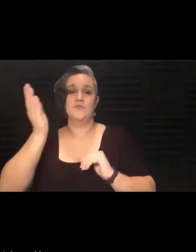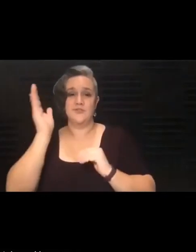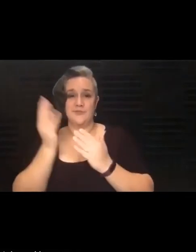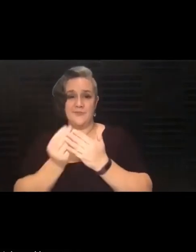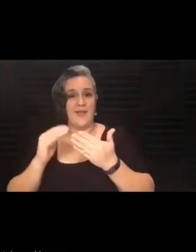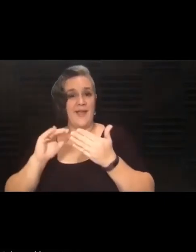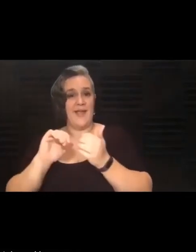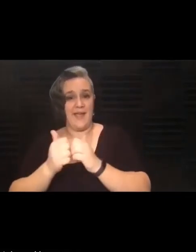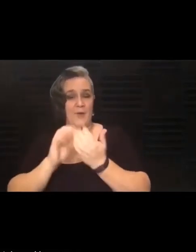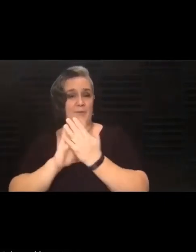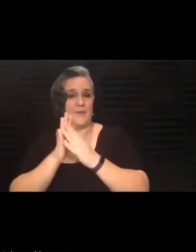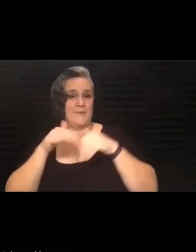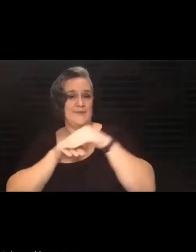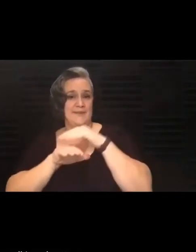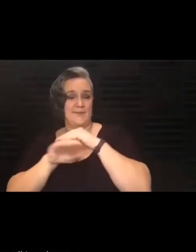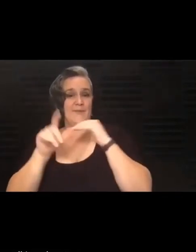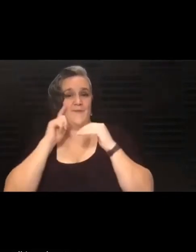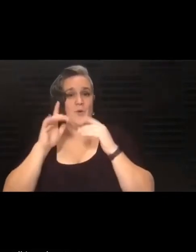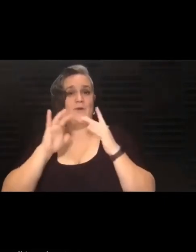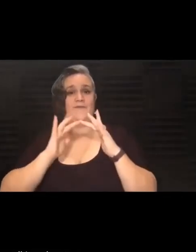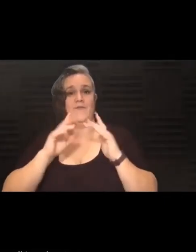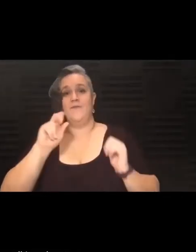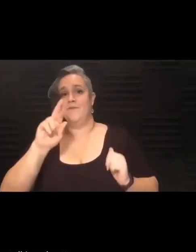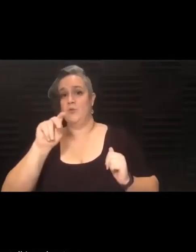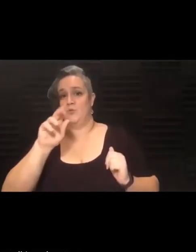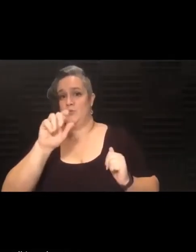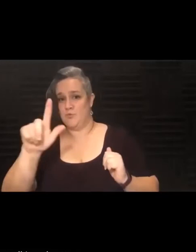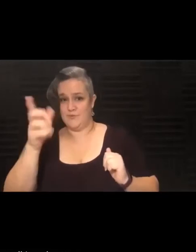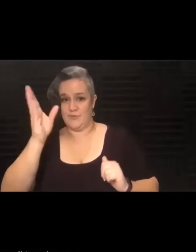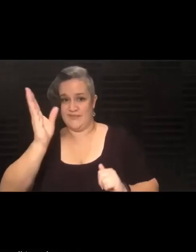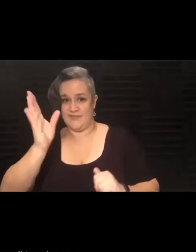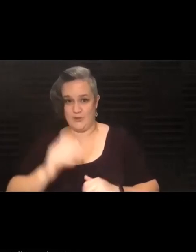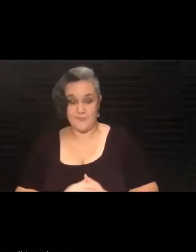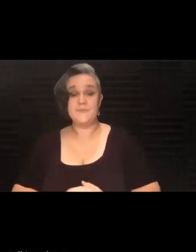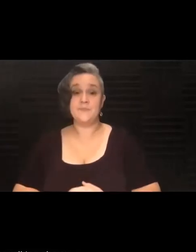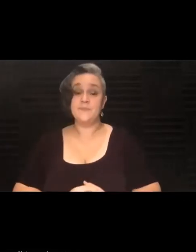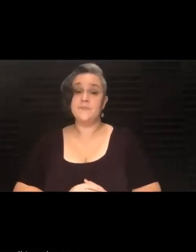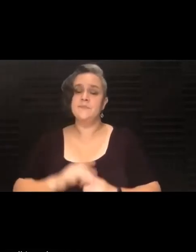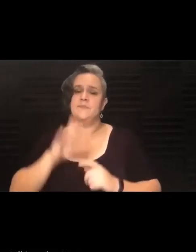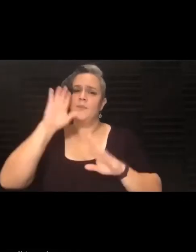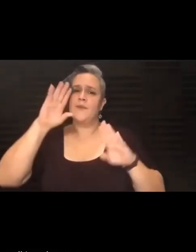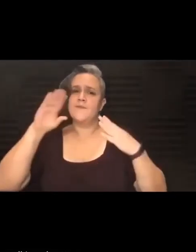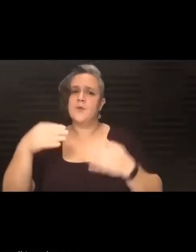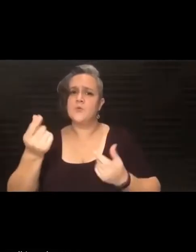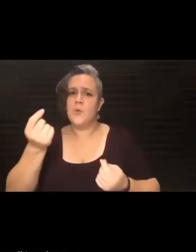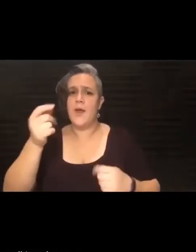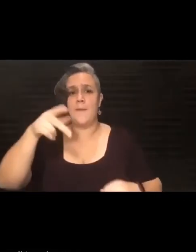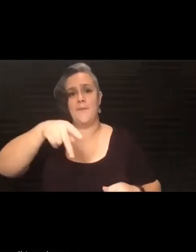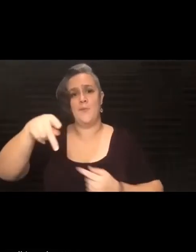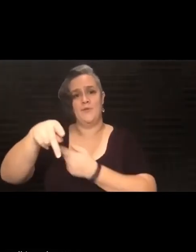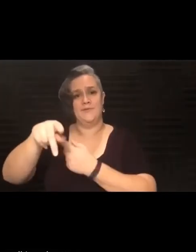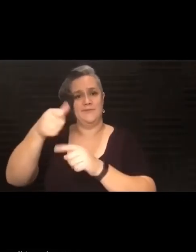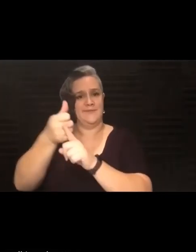accessible for virtual presentations. Specifically, we're going to be talking about PowerPoint as an